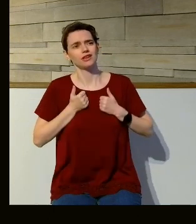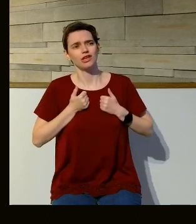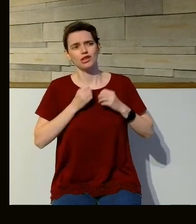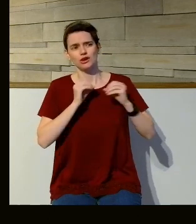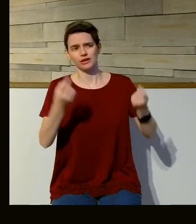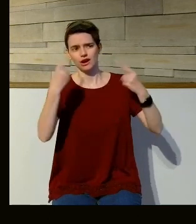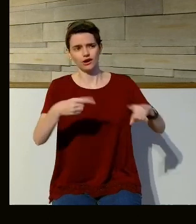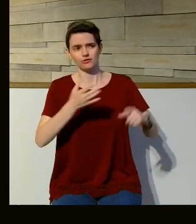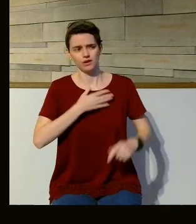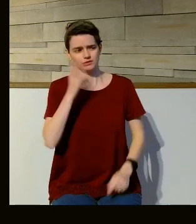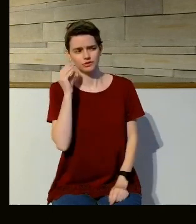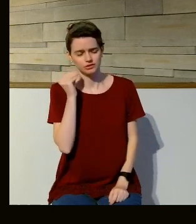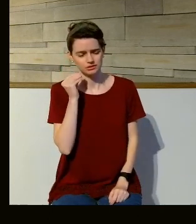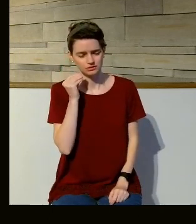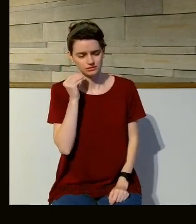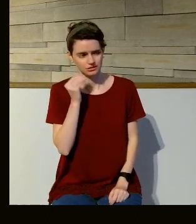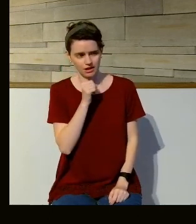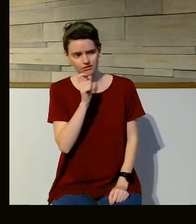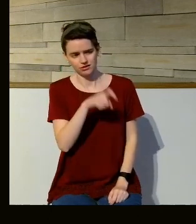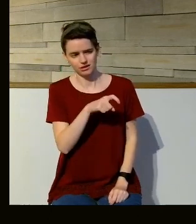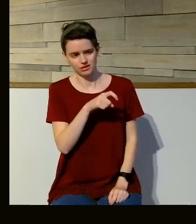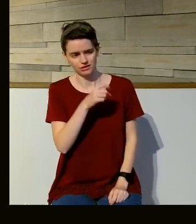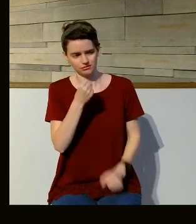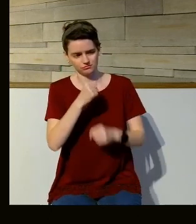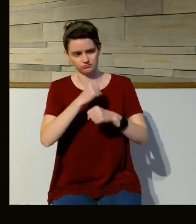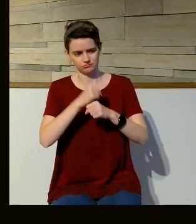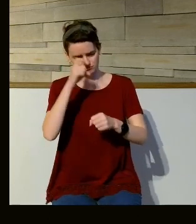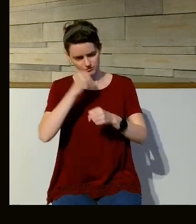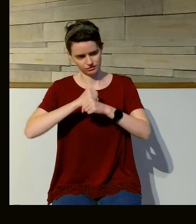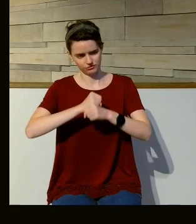can argue with my experience. So I don't need apologetics to defend my faith.